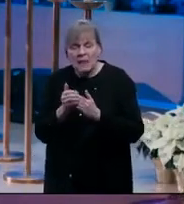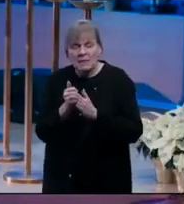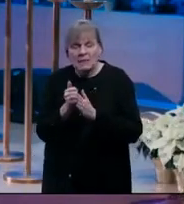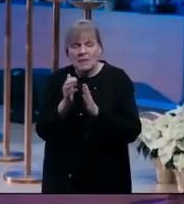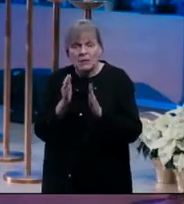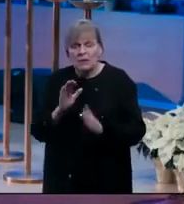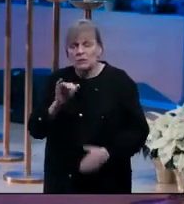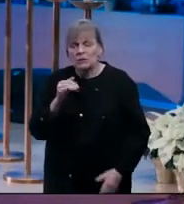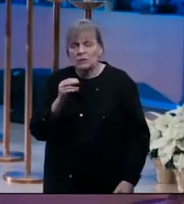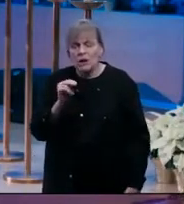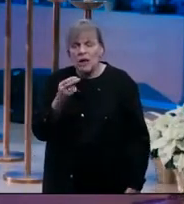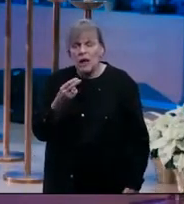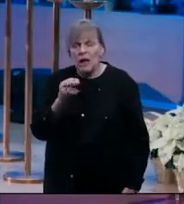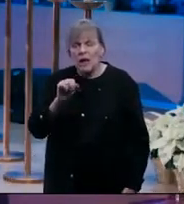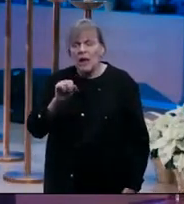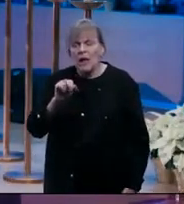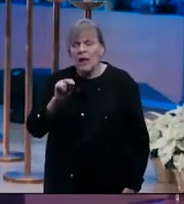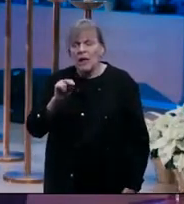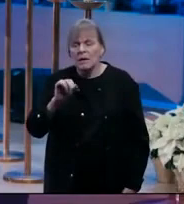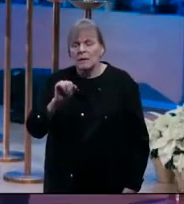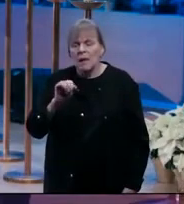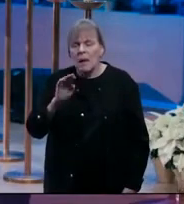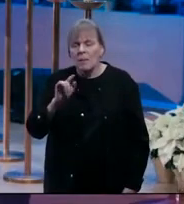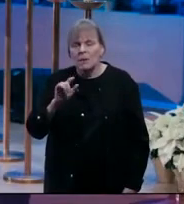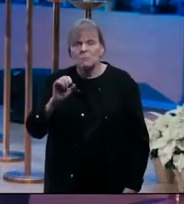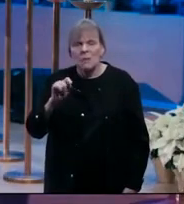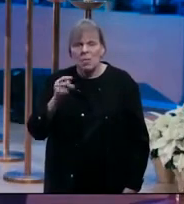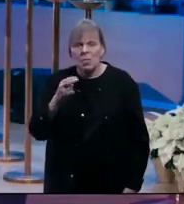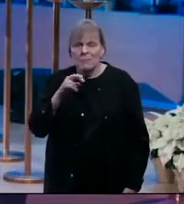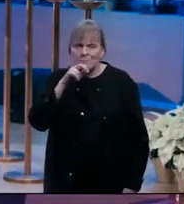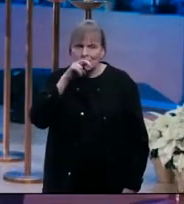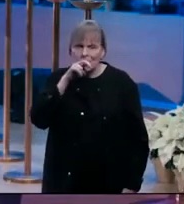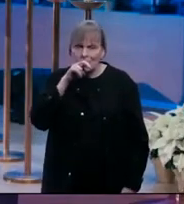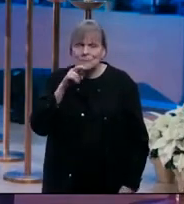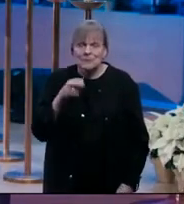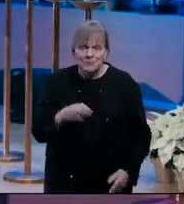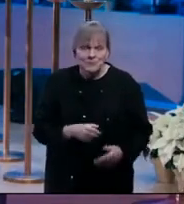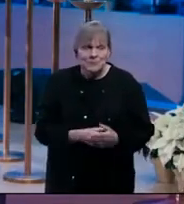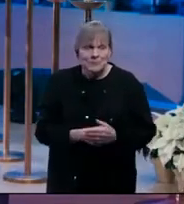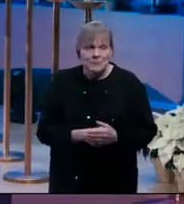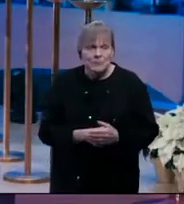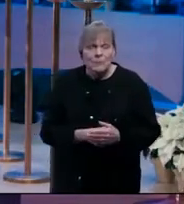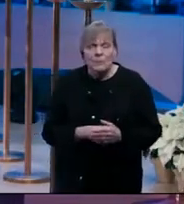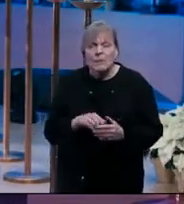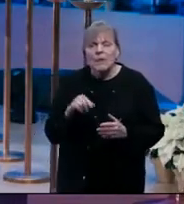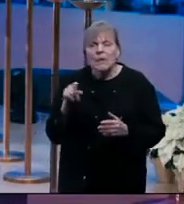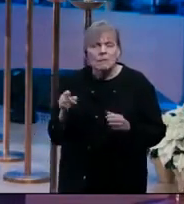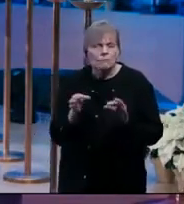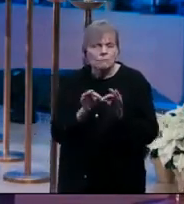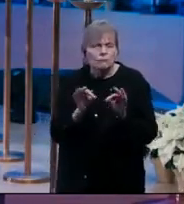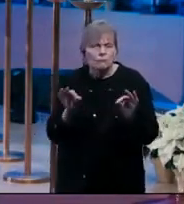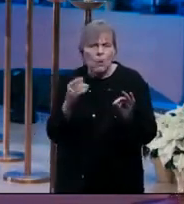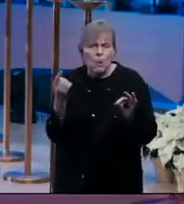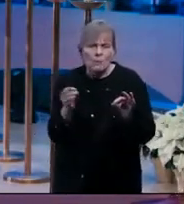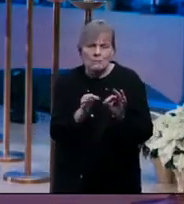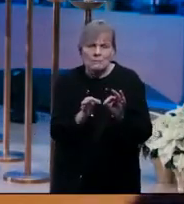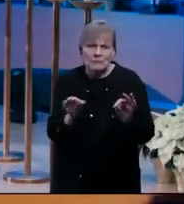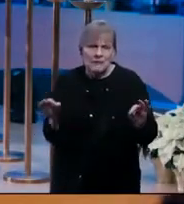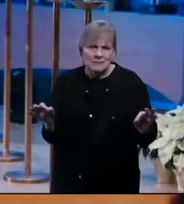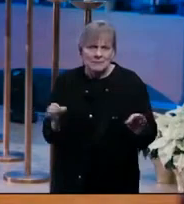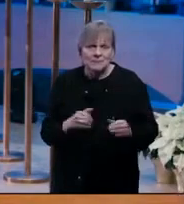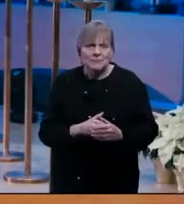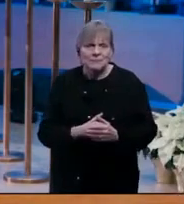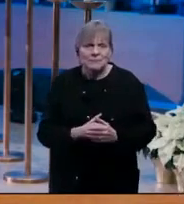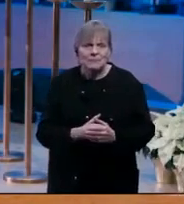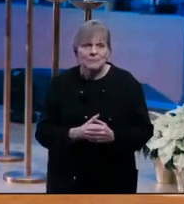leader, John Hannibal Smith, the guy with the cigar up there, he had a saying that he would always say at the